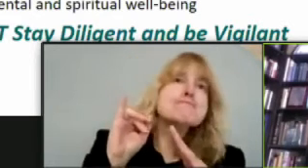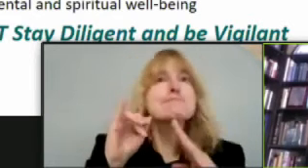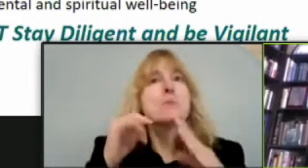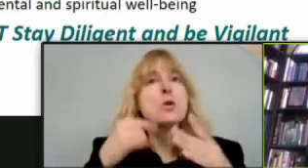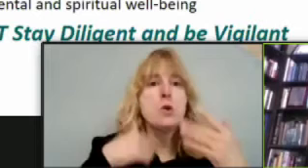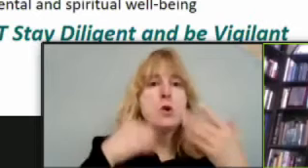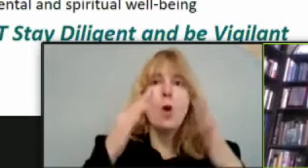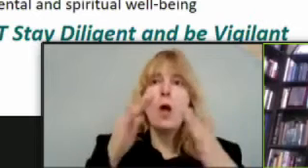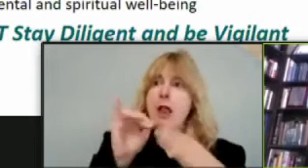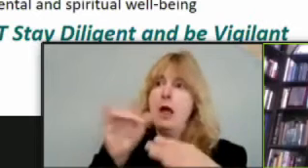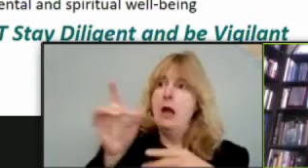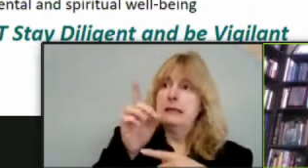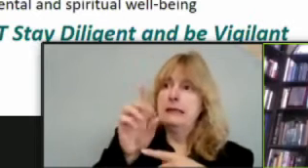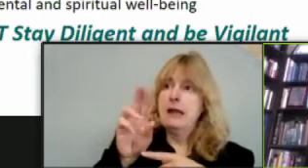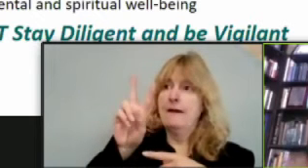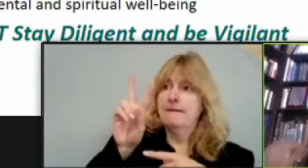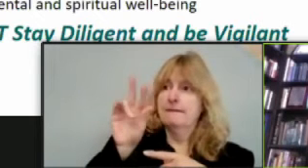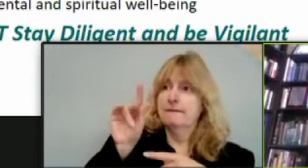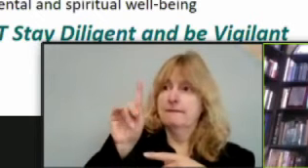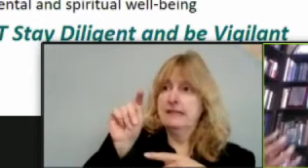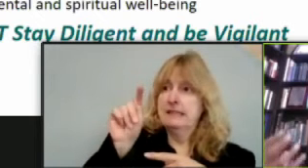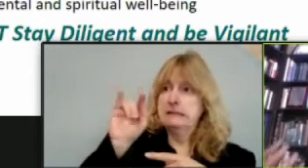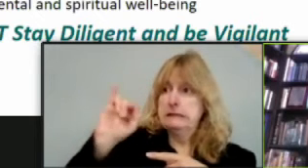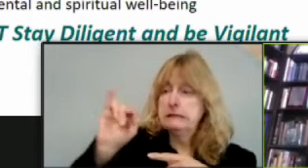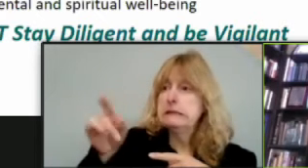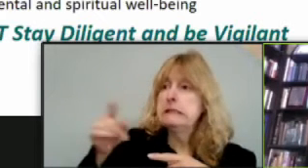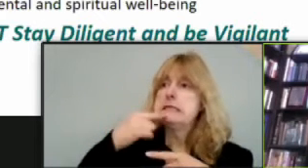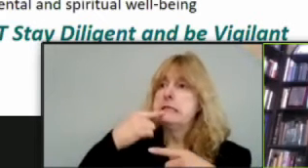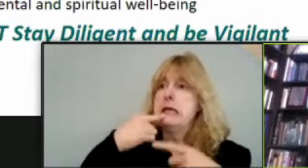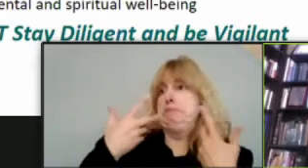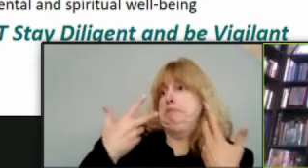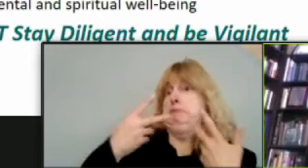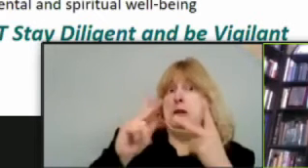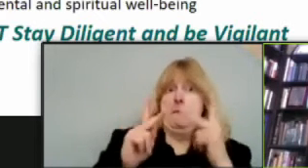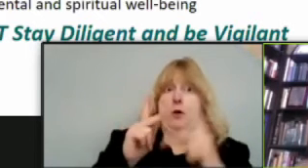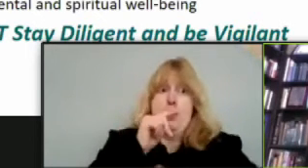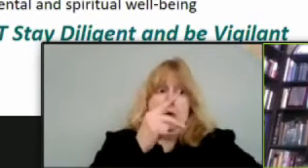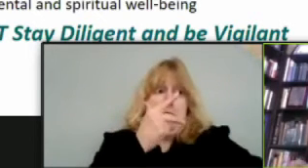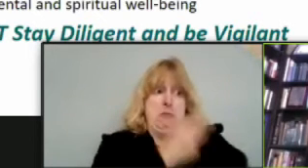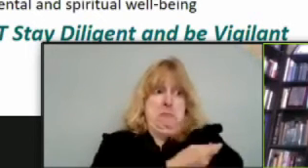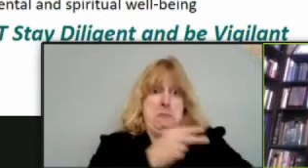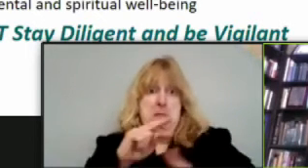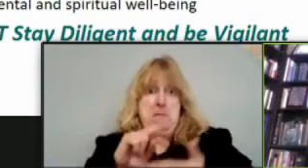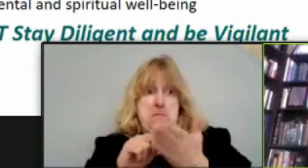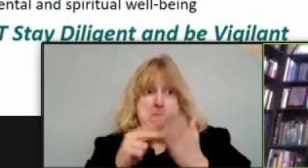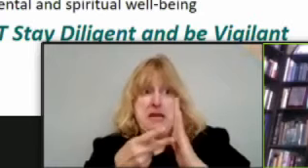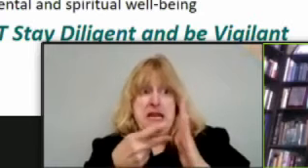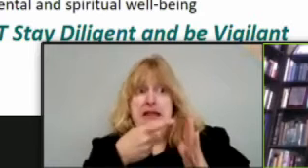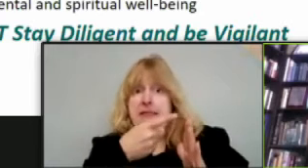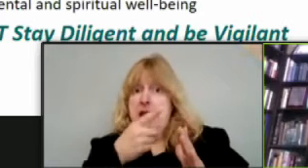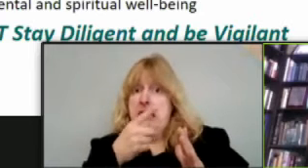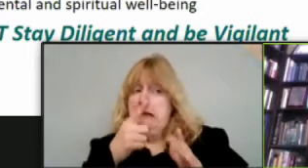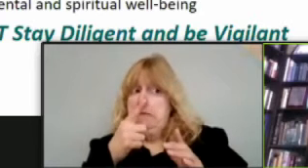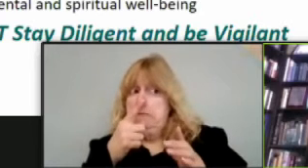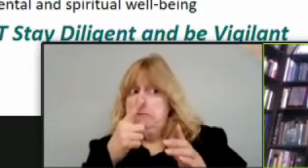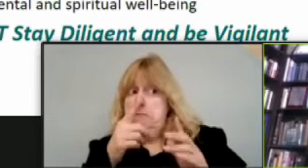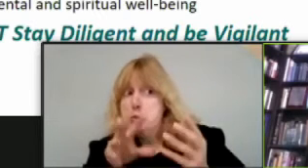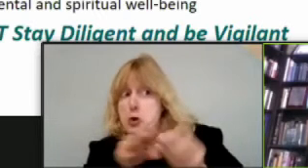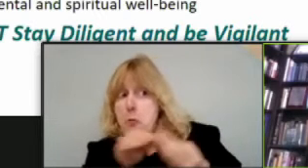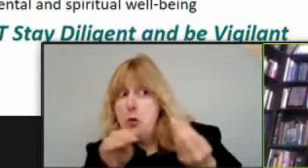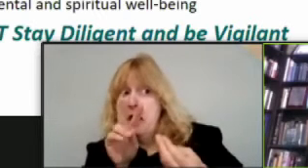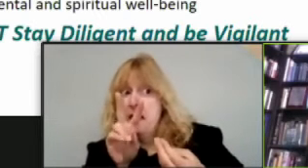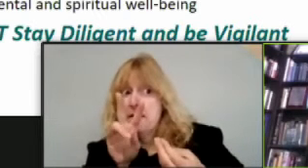don't know if people who are vaccinated are no longer shedding virus or no longer getting infected. We know the